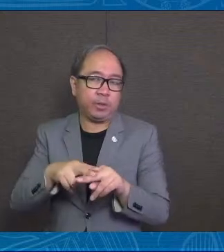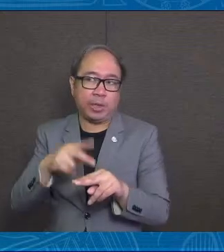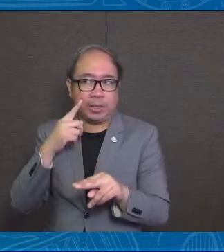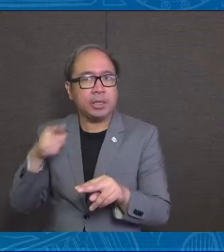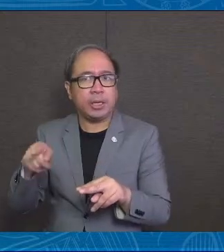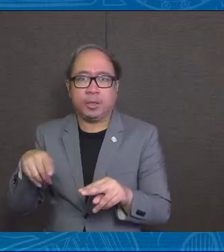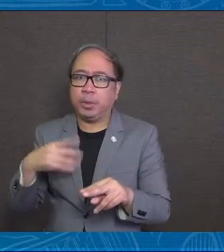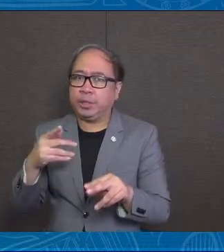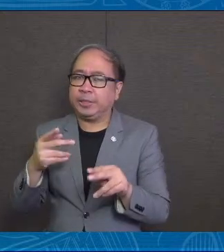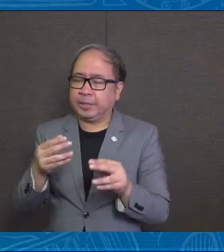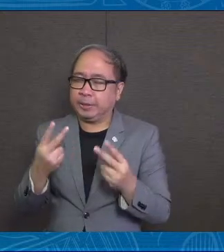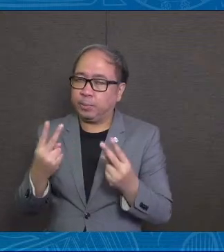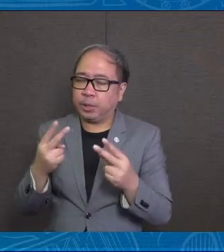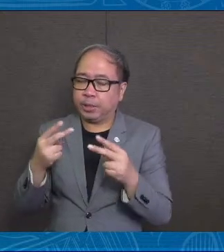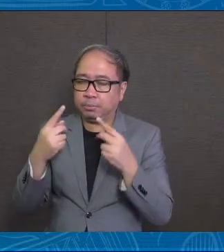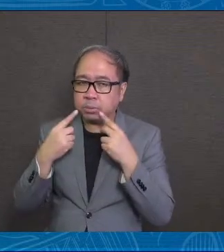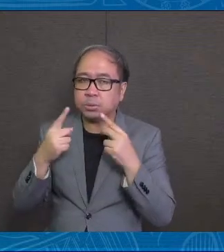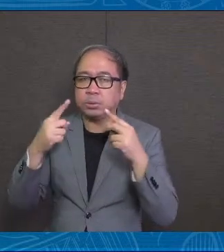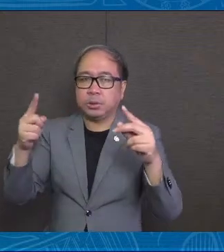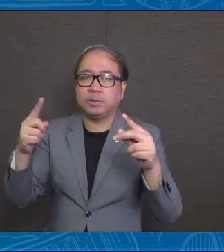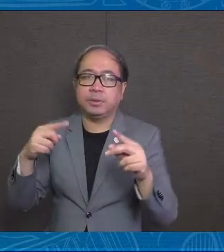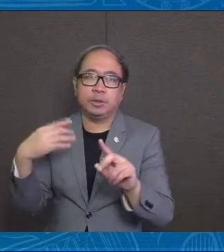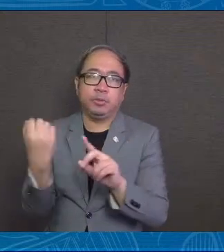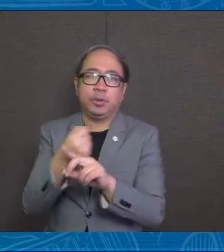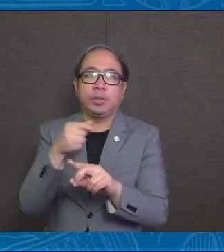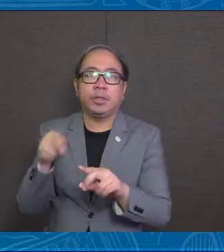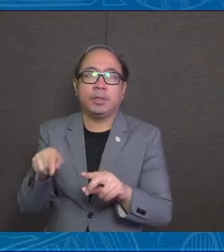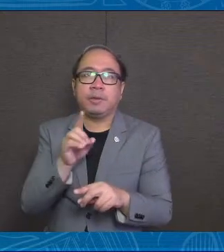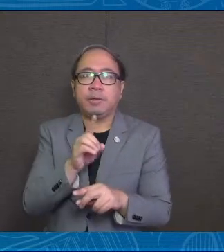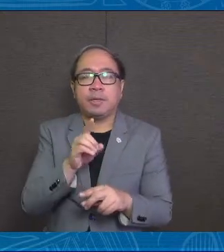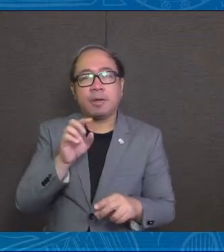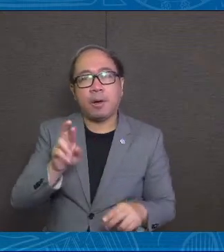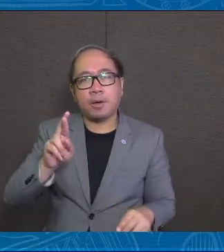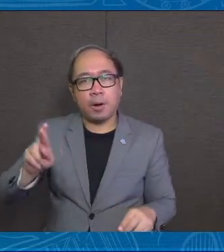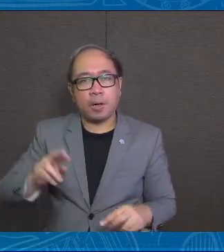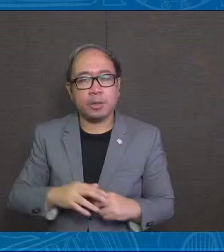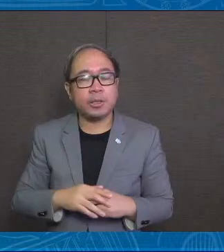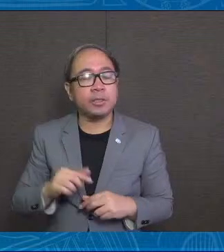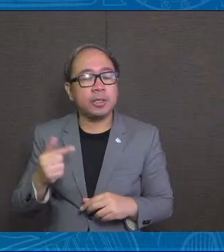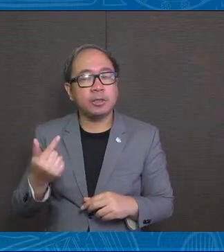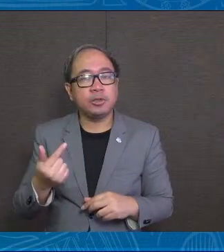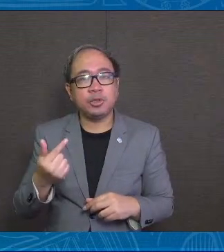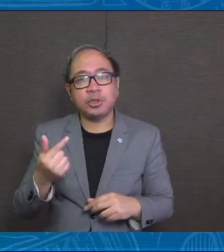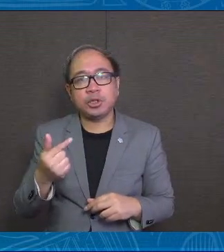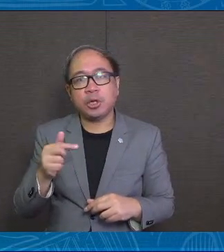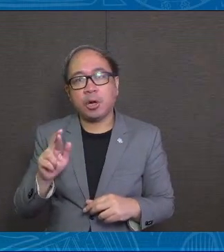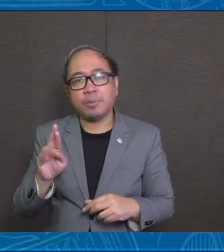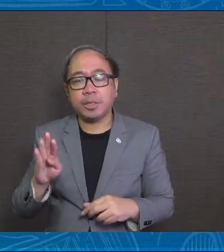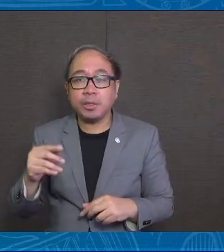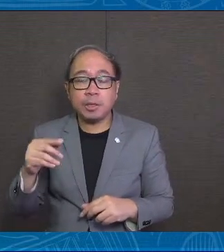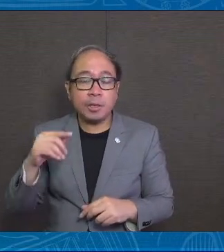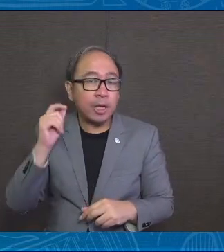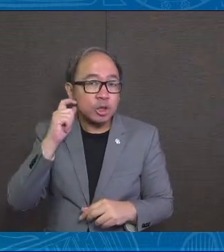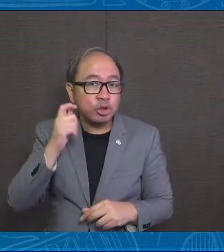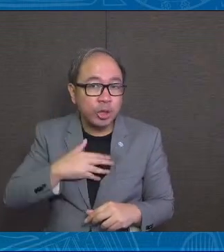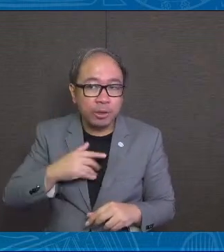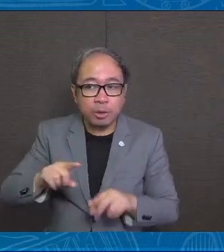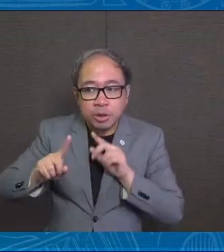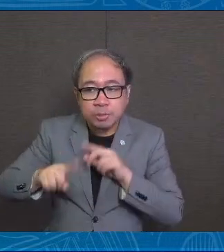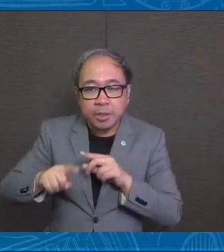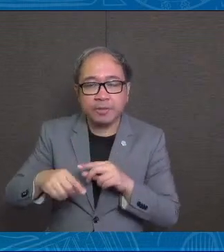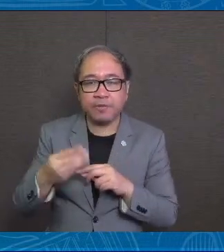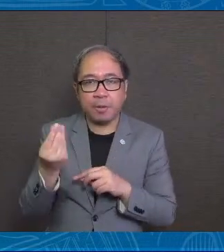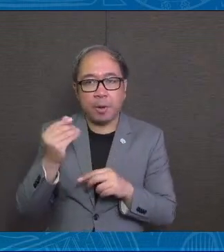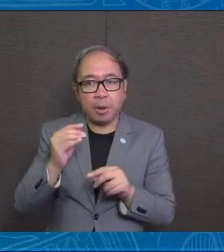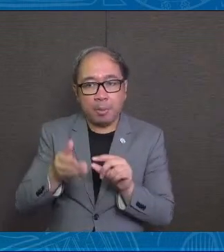key milestone achievement when it comes to a DRR. So GRB, gender responsive budgeting, leaving no one behind,